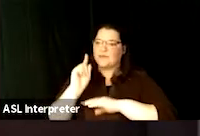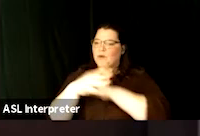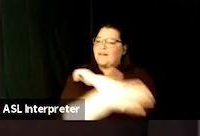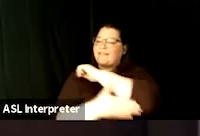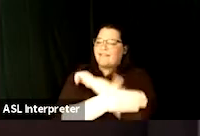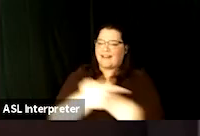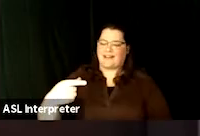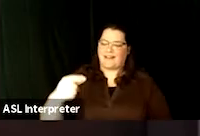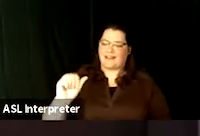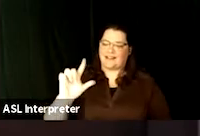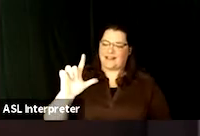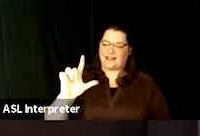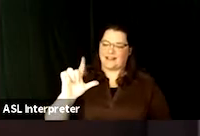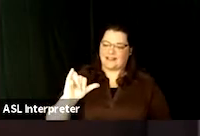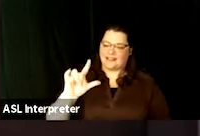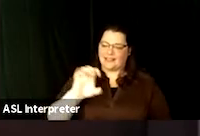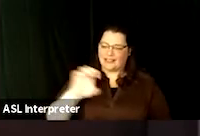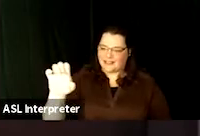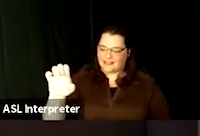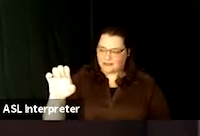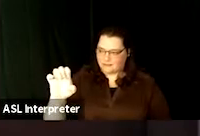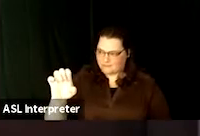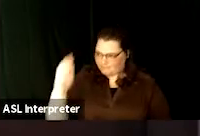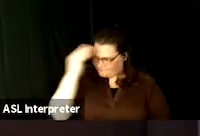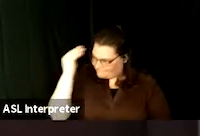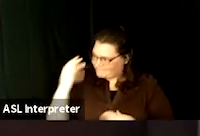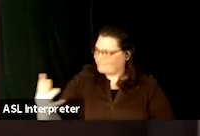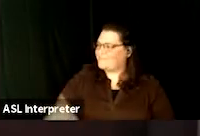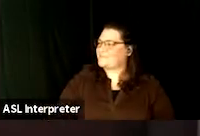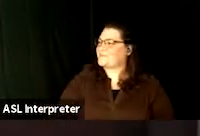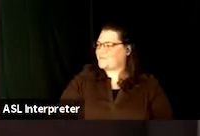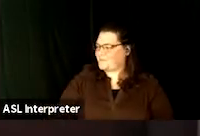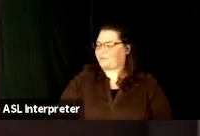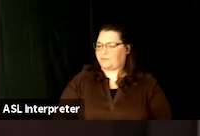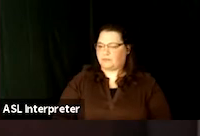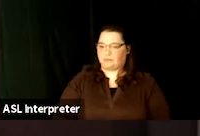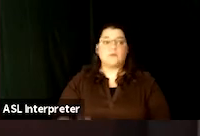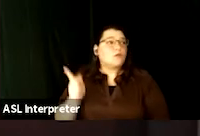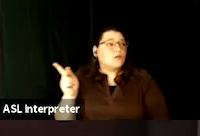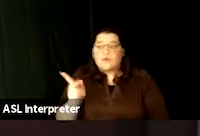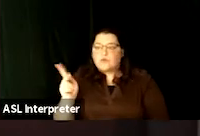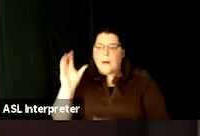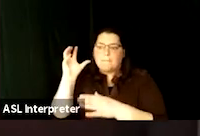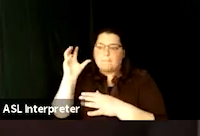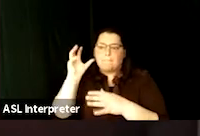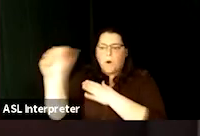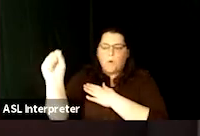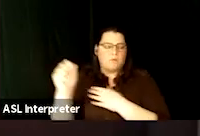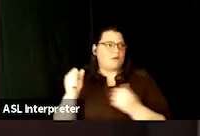This is my message for you. So they left the tomb quickly with fear and great